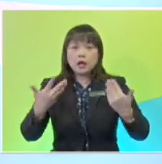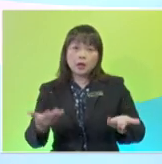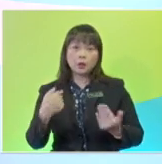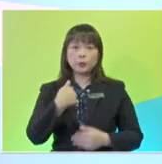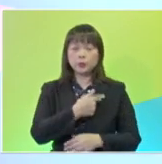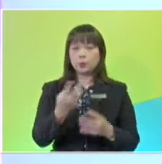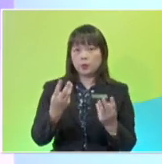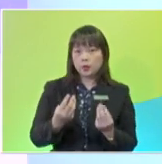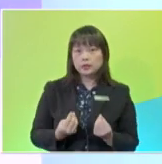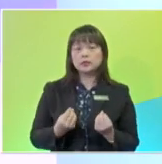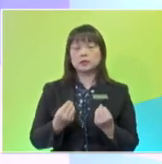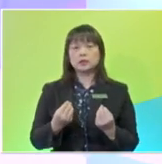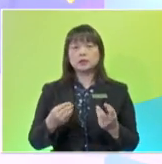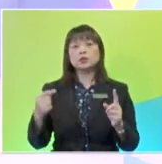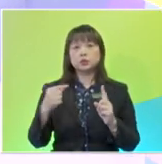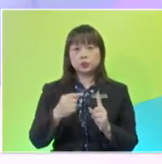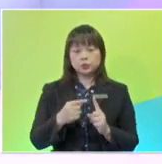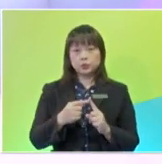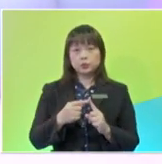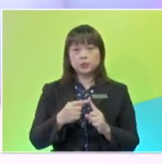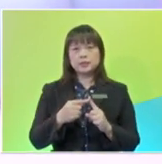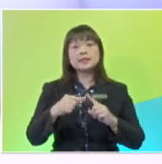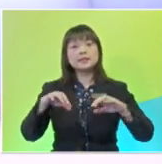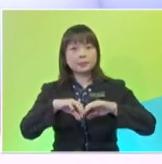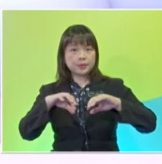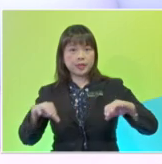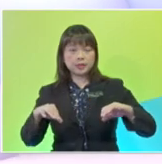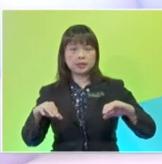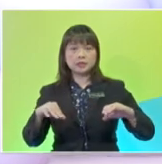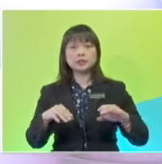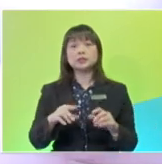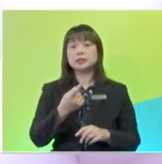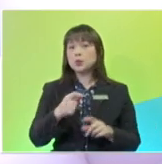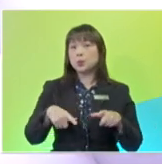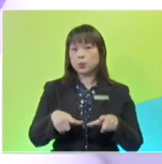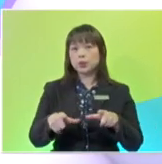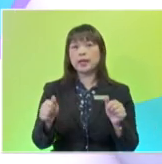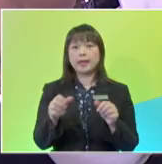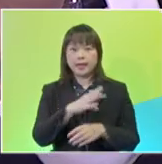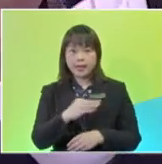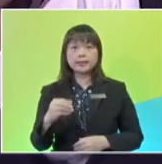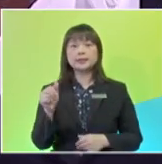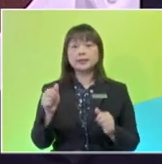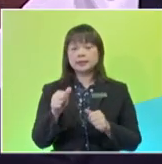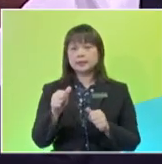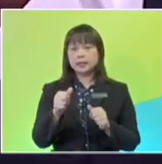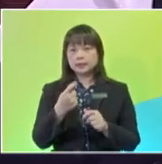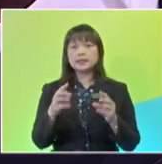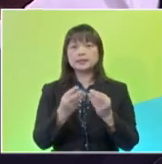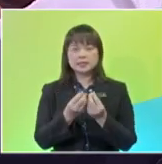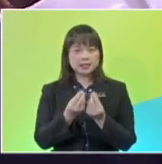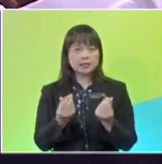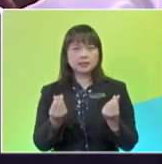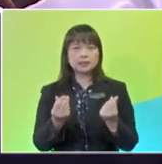So we can remove the wood debris mm-hmm. from the sand. Yes. Right, that's one way of separating. Yes, then